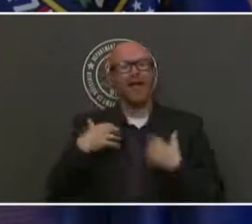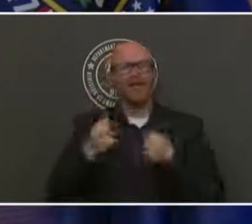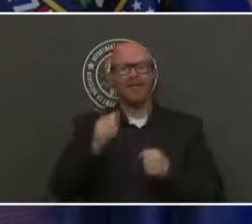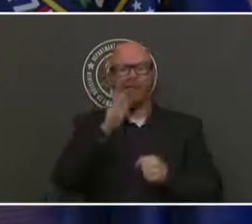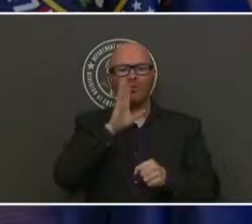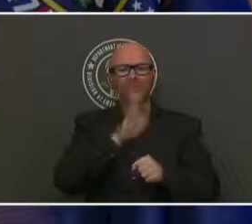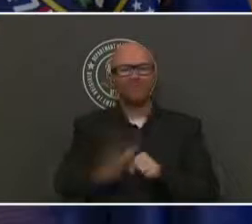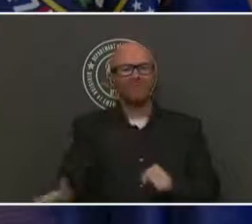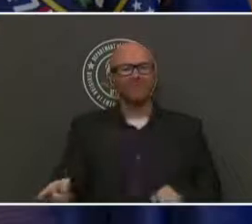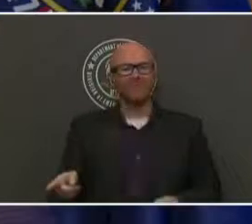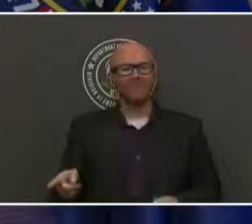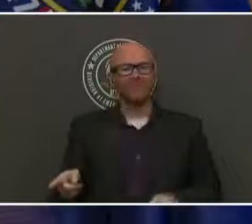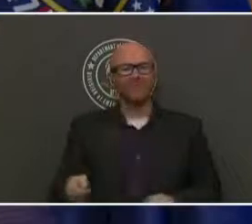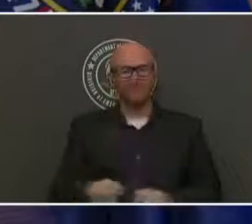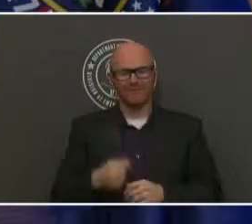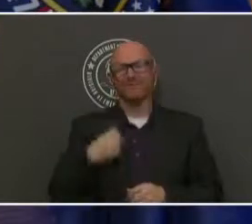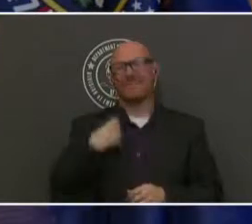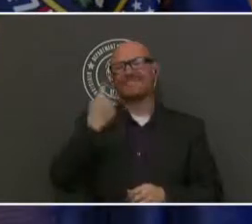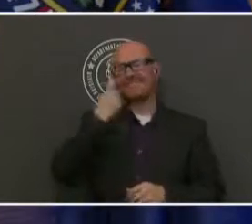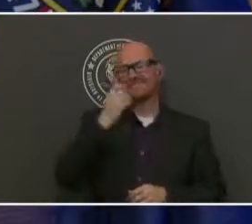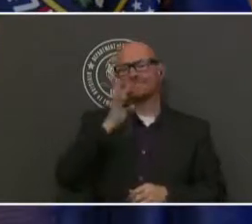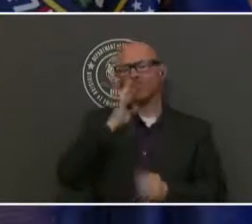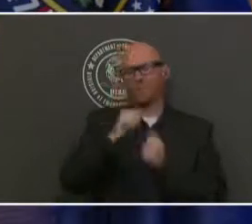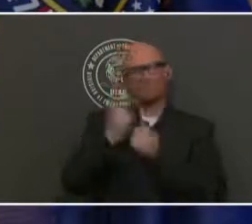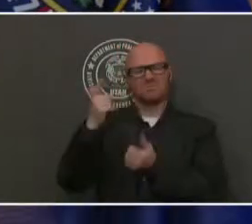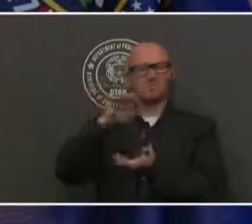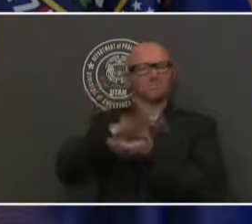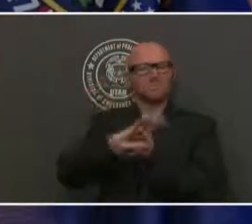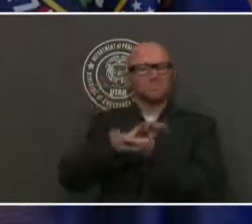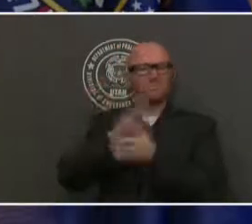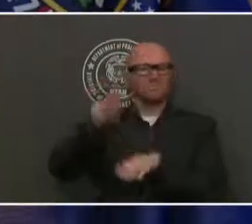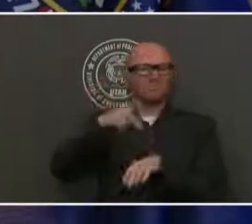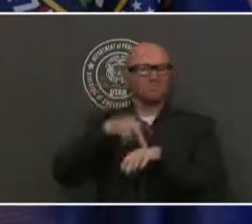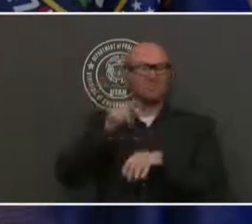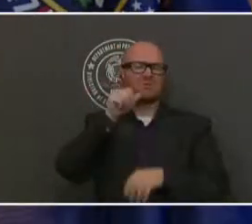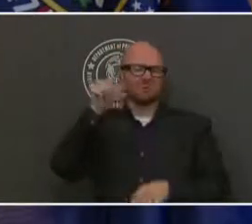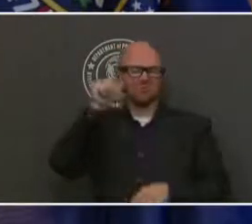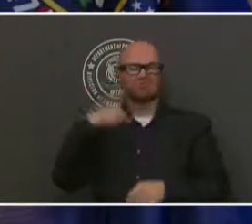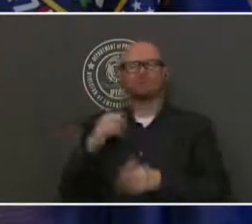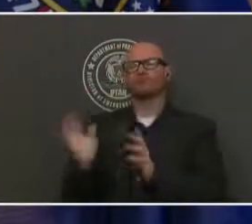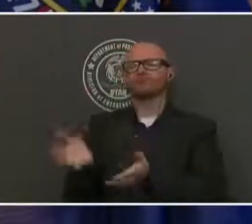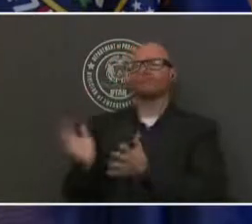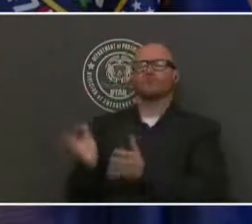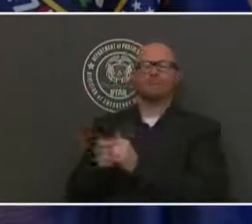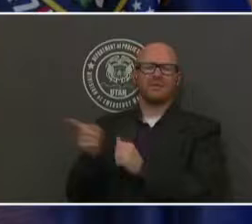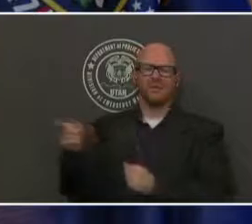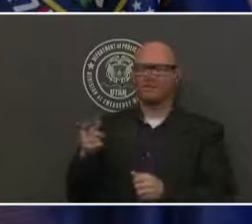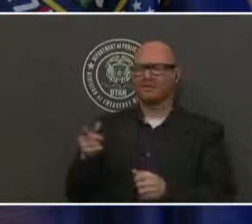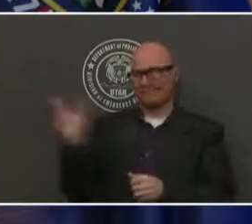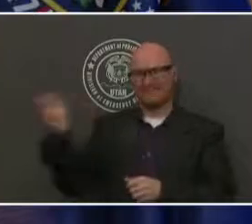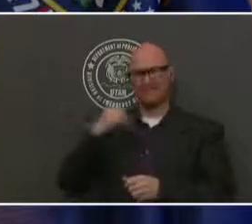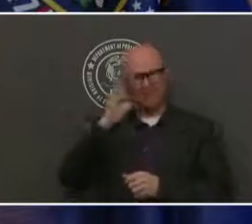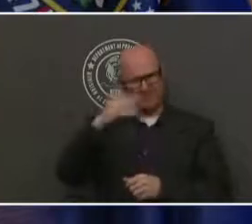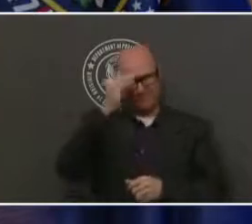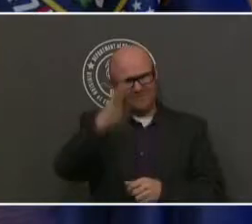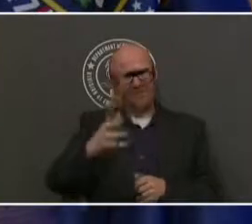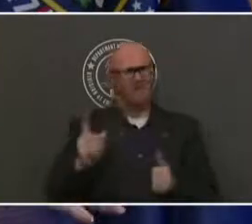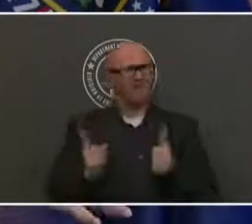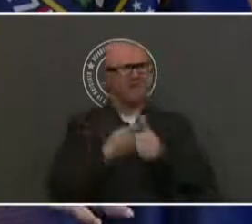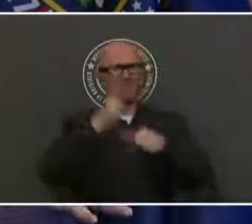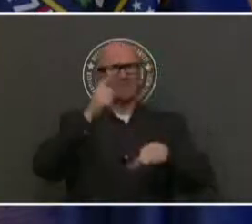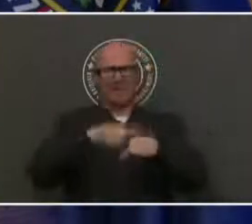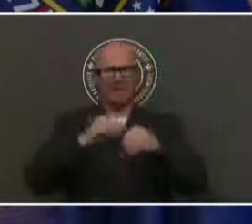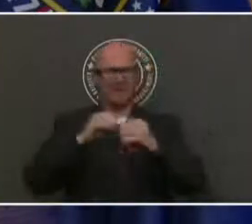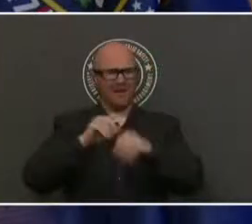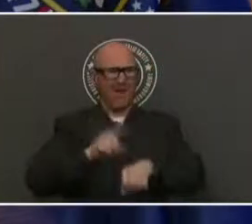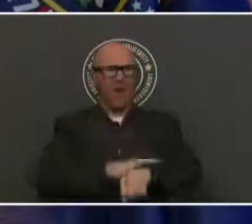I was talking to a school administrator yesterday, and he said, it's really interesting. For the first time in a long time, we have teachers from